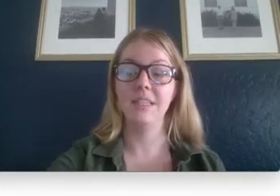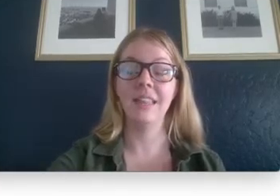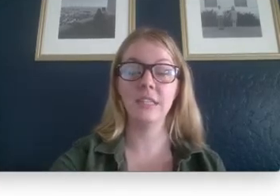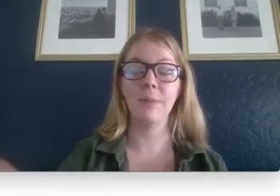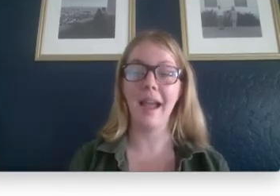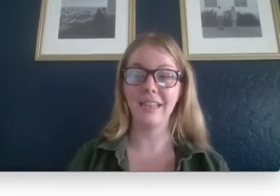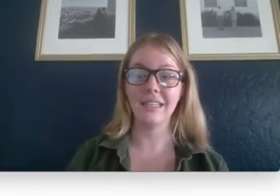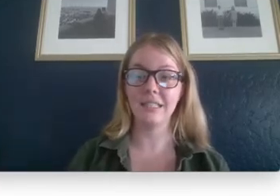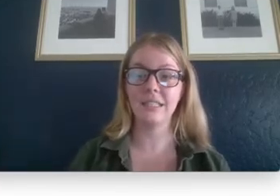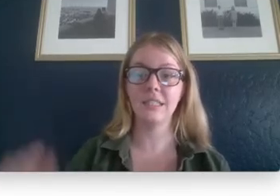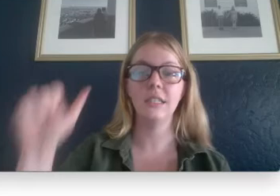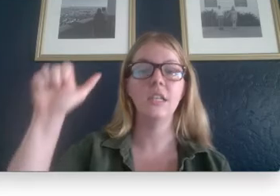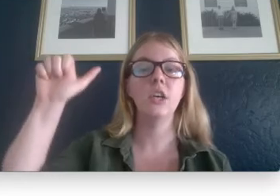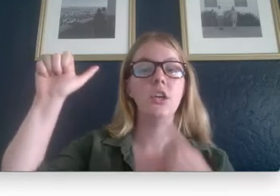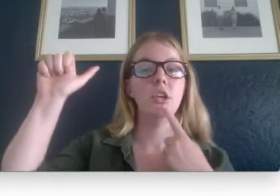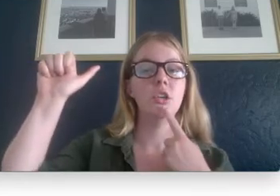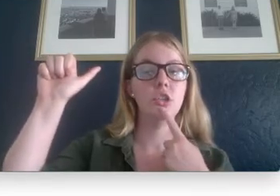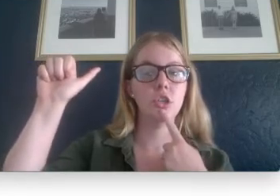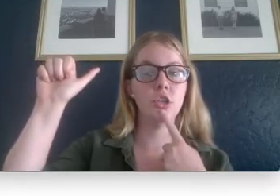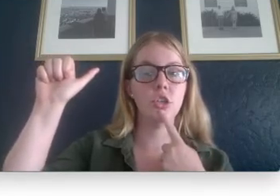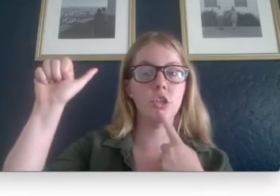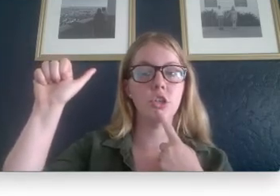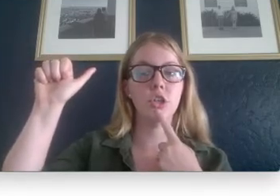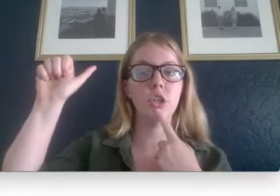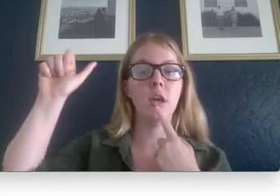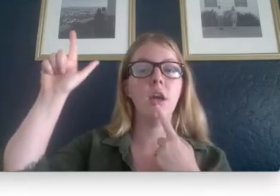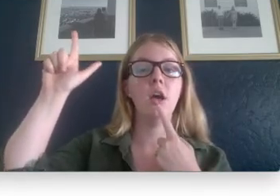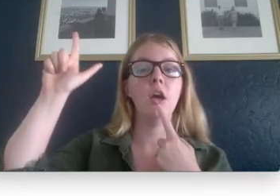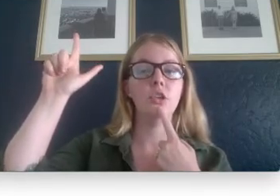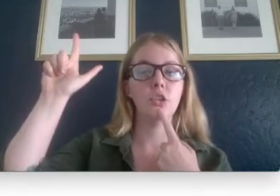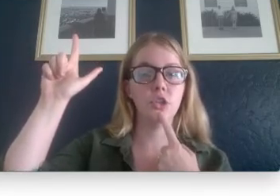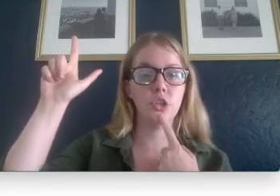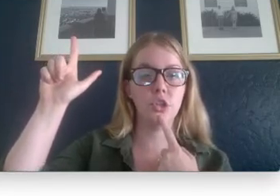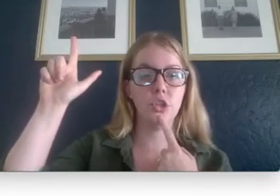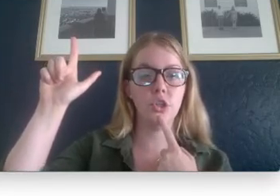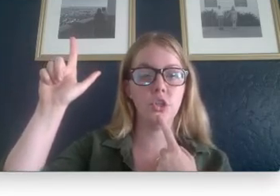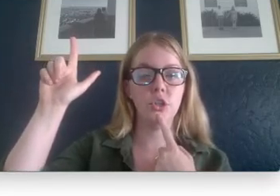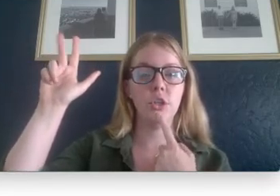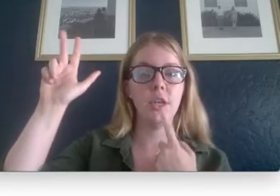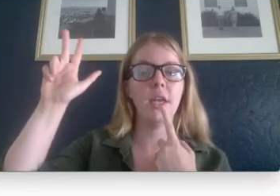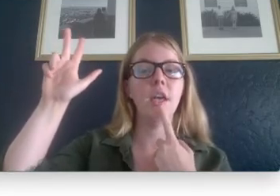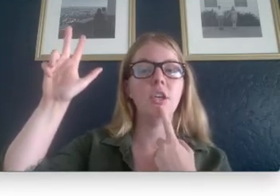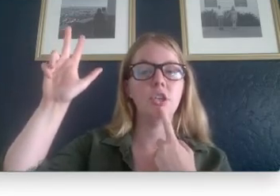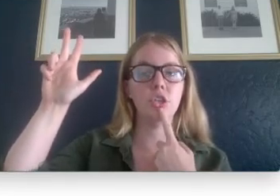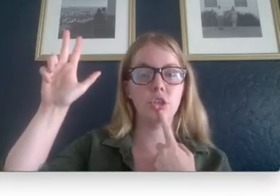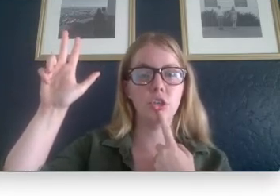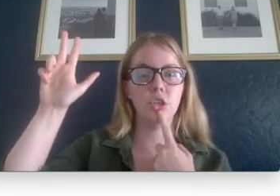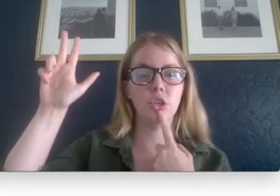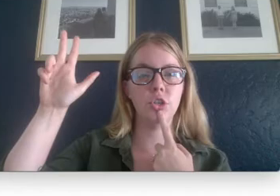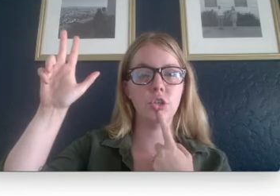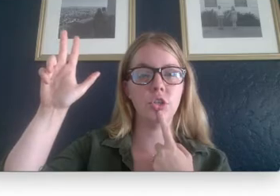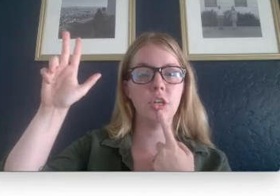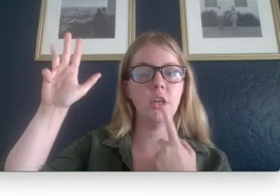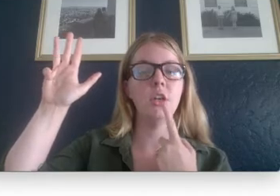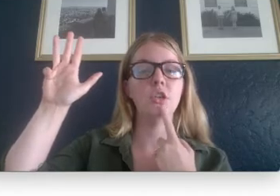times. Let's practice. Shh, shh,